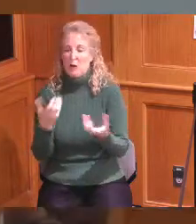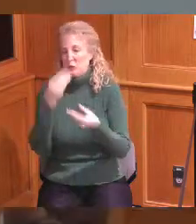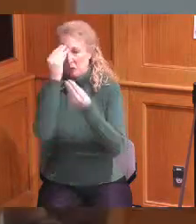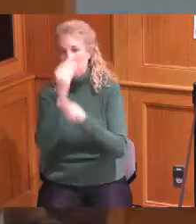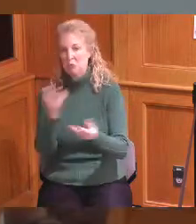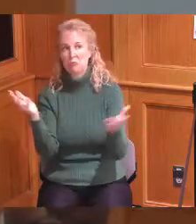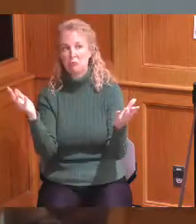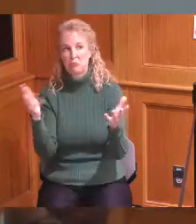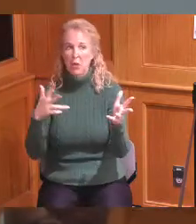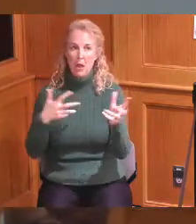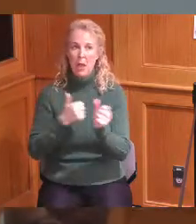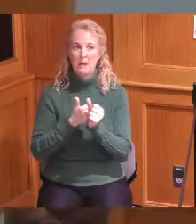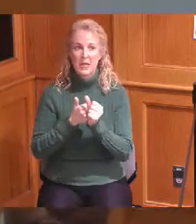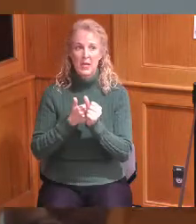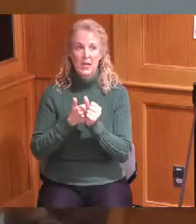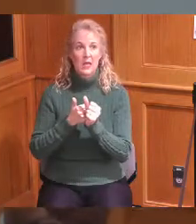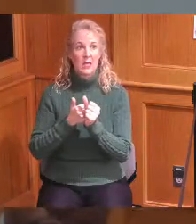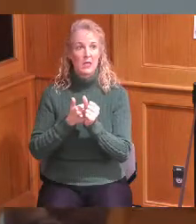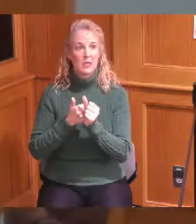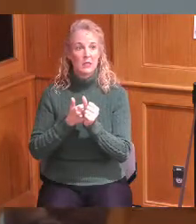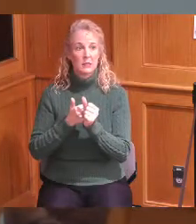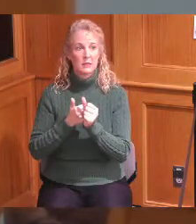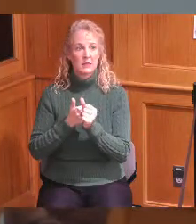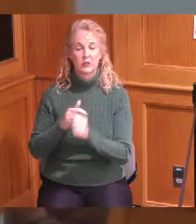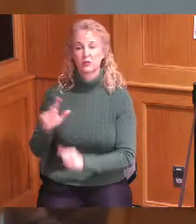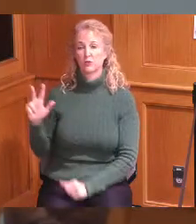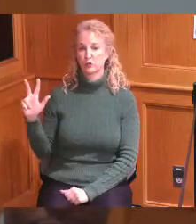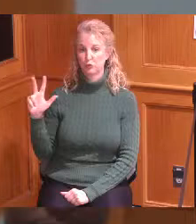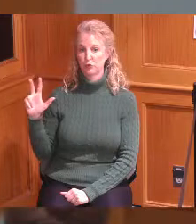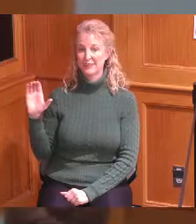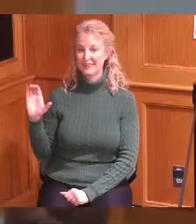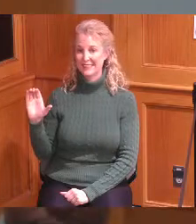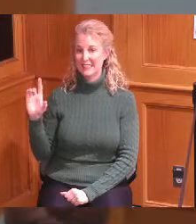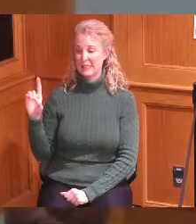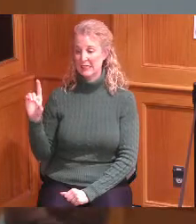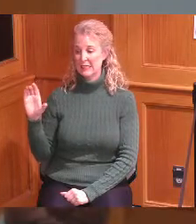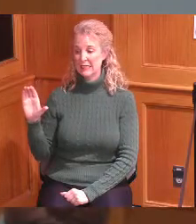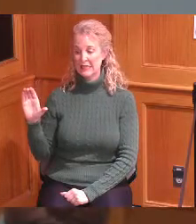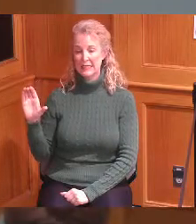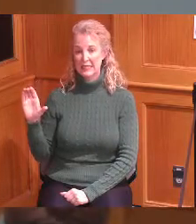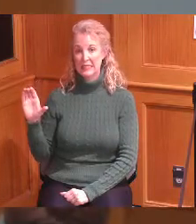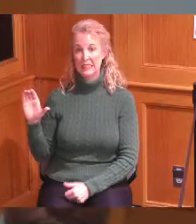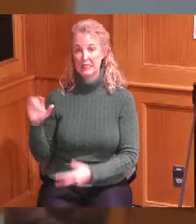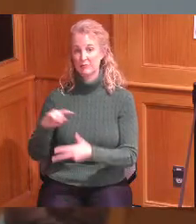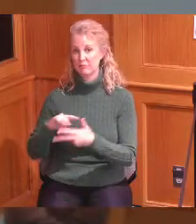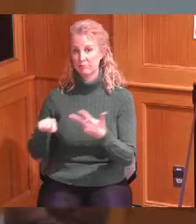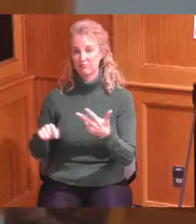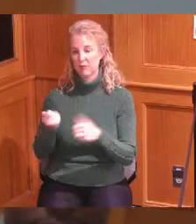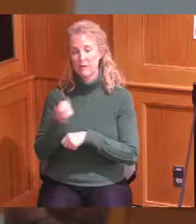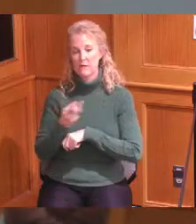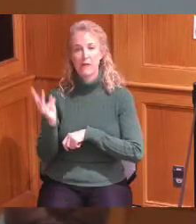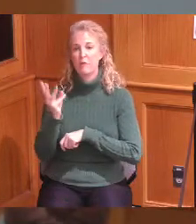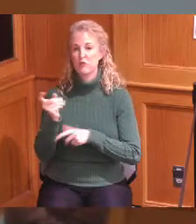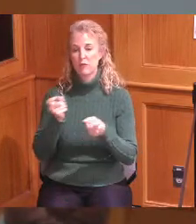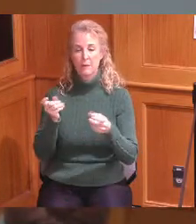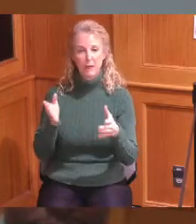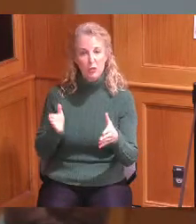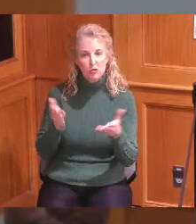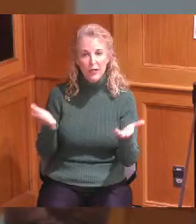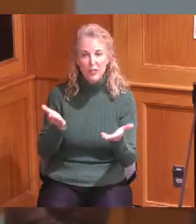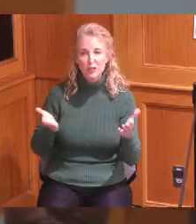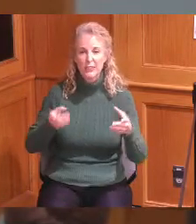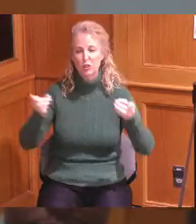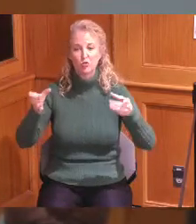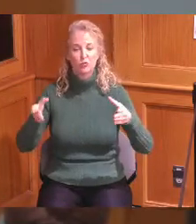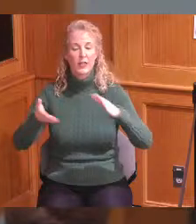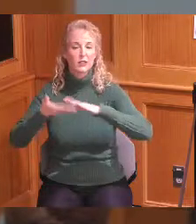that. Members of 3CDC with me are Alex Martin, Community Engagement Manager, Marissa Reed, Director of